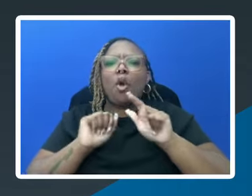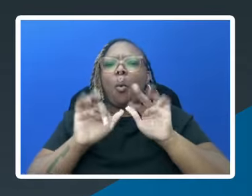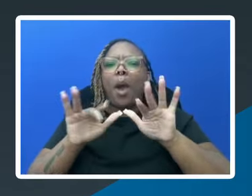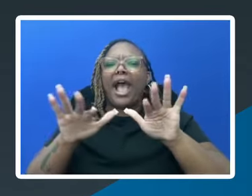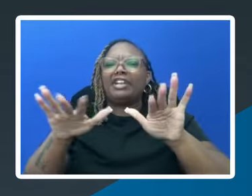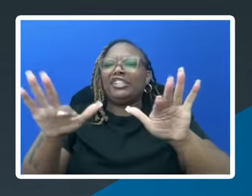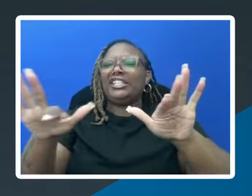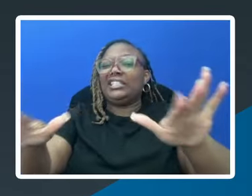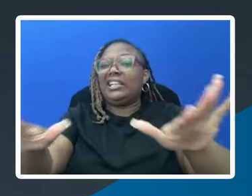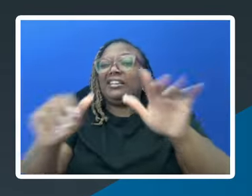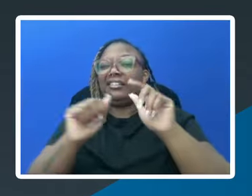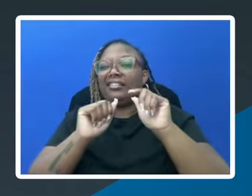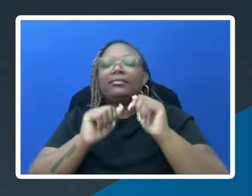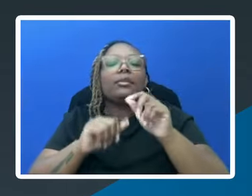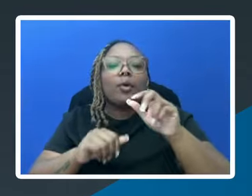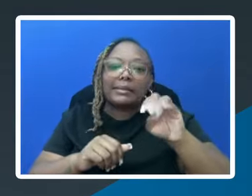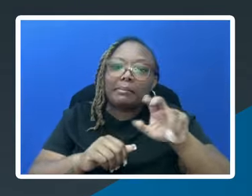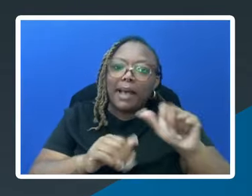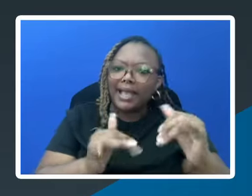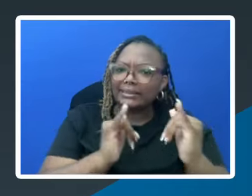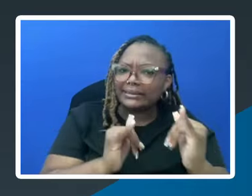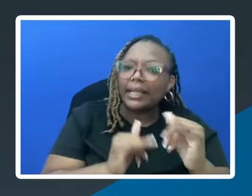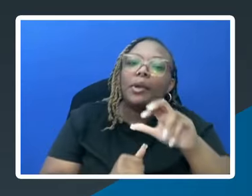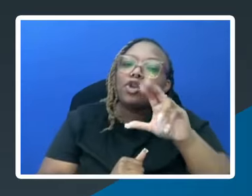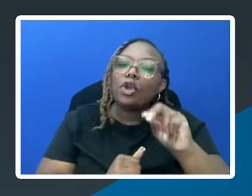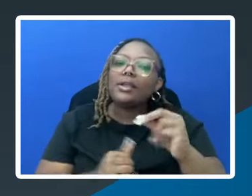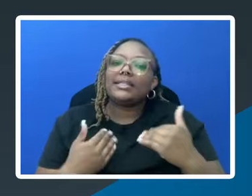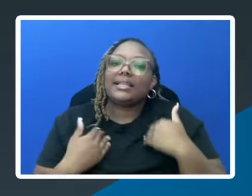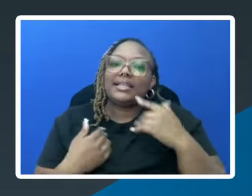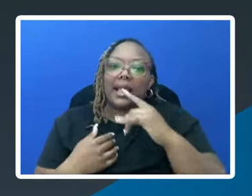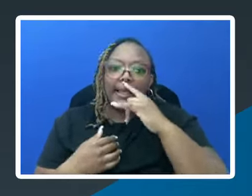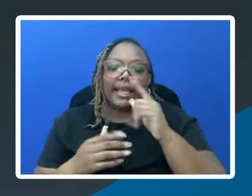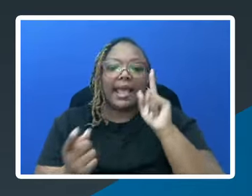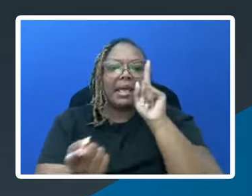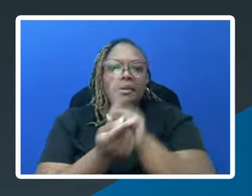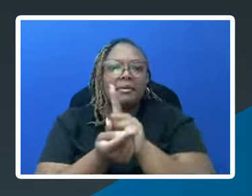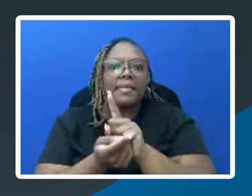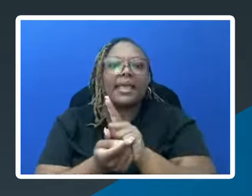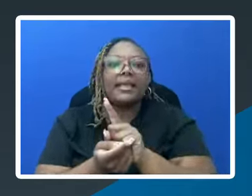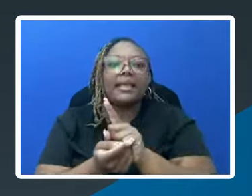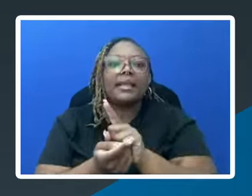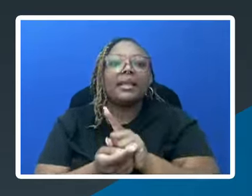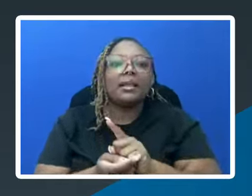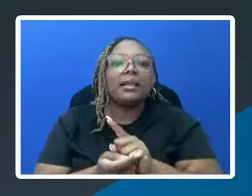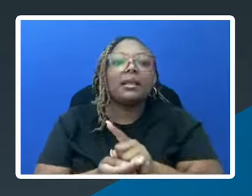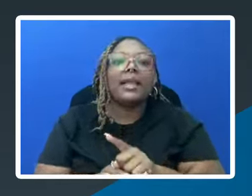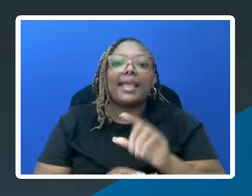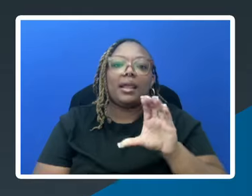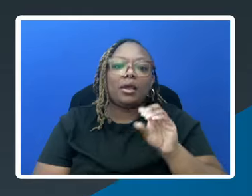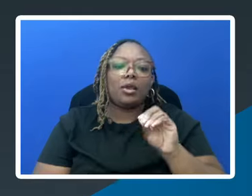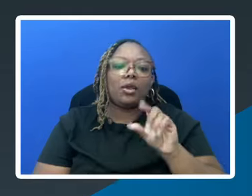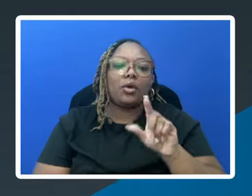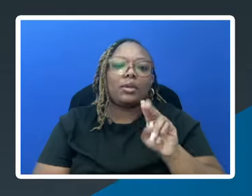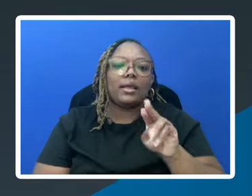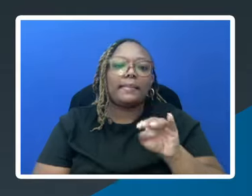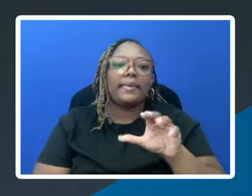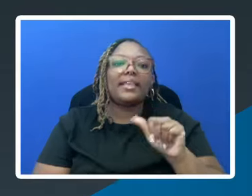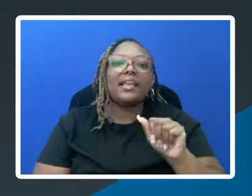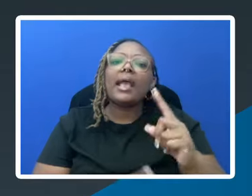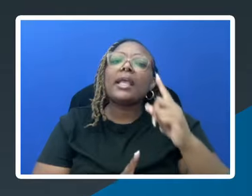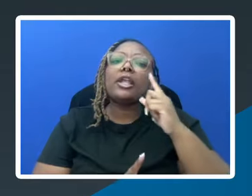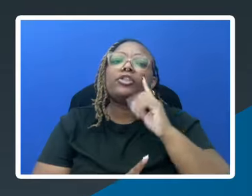what Maya was doing. This is a young kid I met in Colombia, and he felt that it was